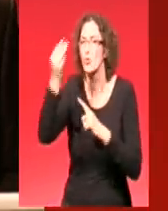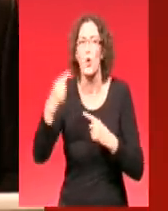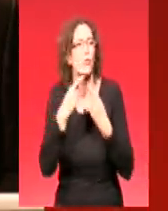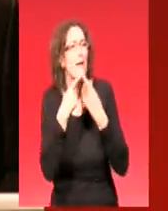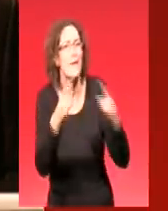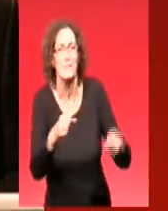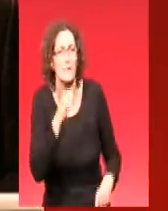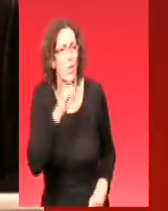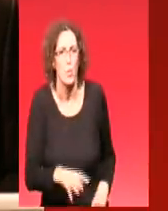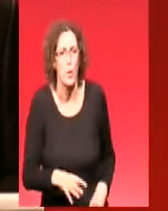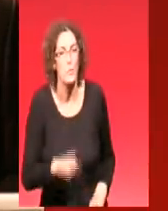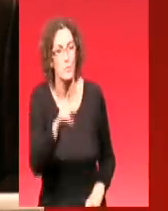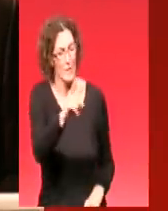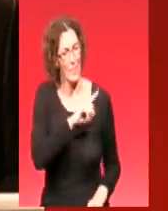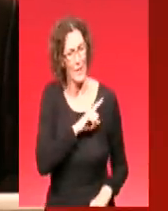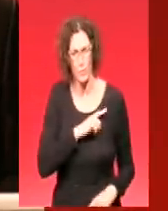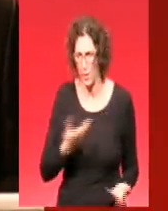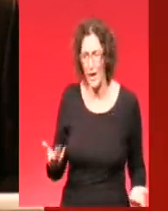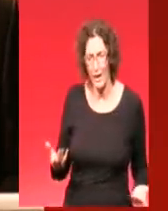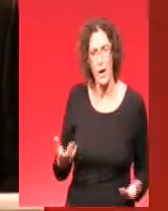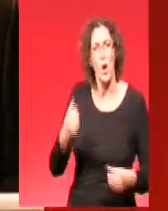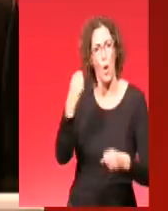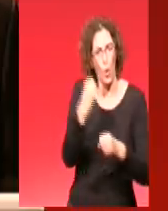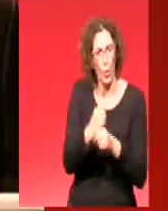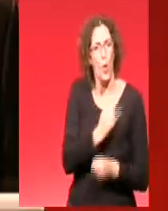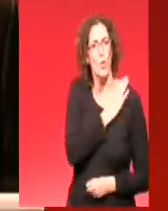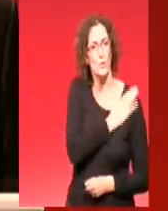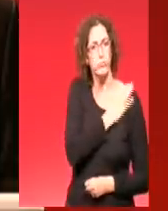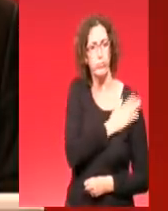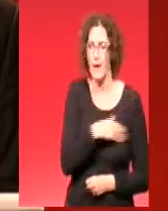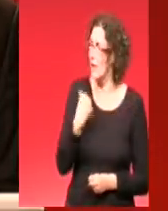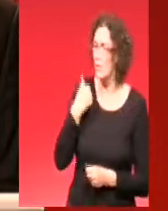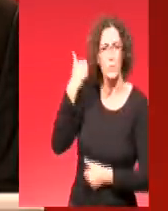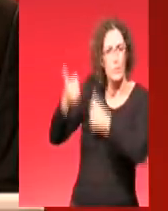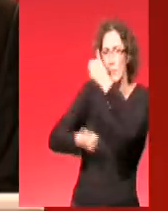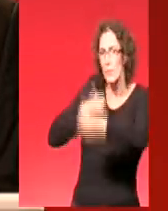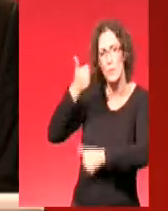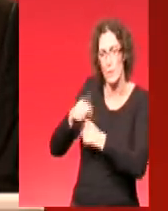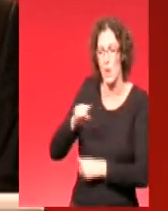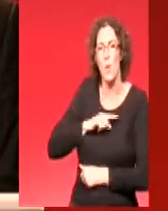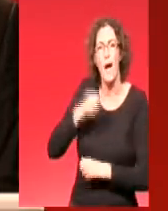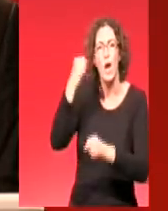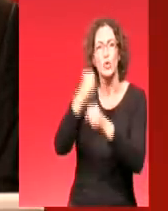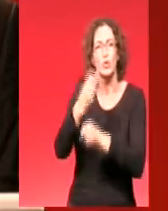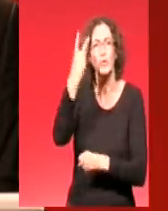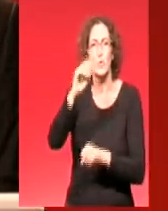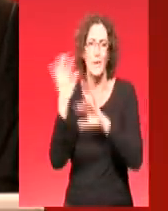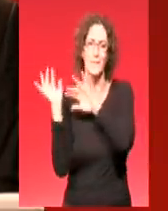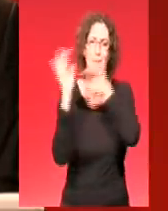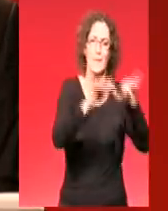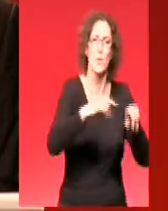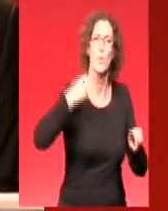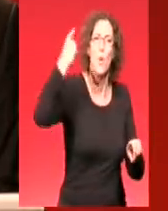Brown. Because had Gordon not been in the driving seat at the G20 conference in London, we would not have seen the